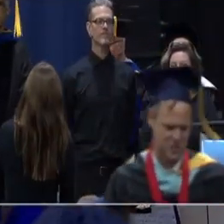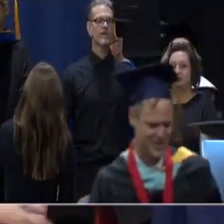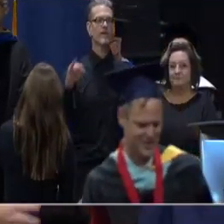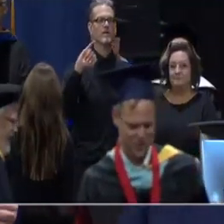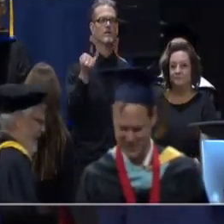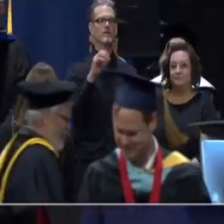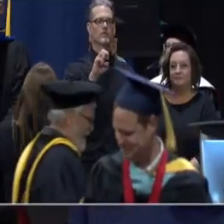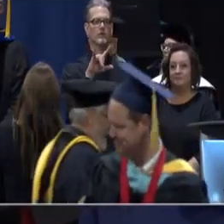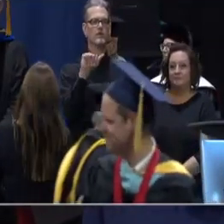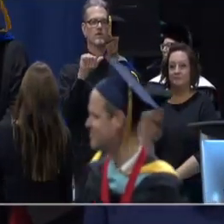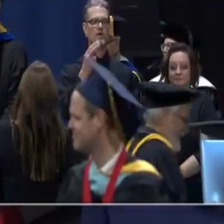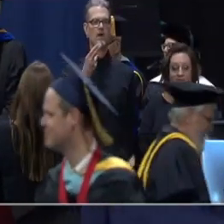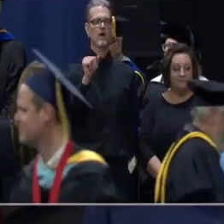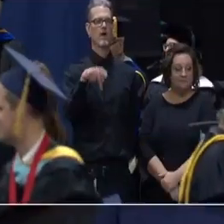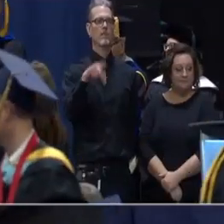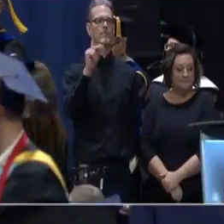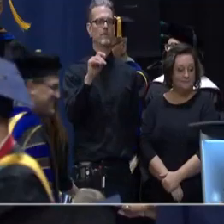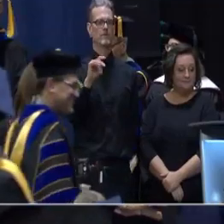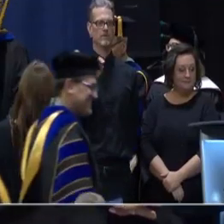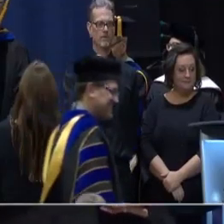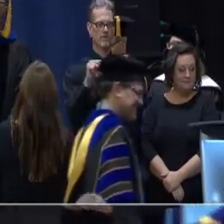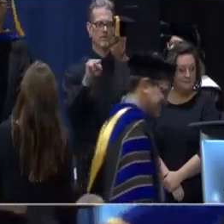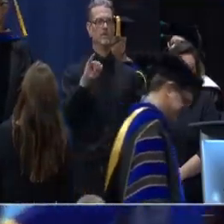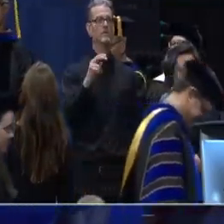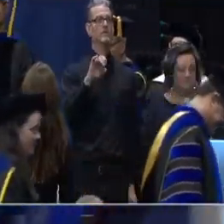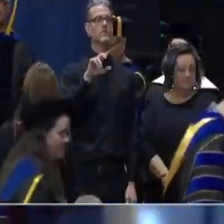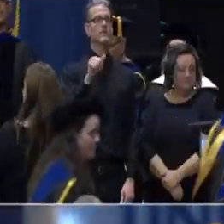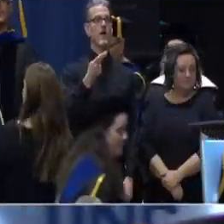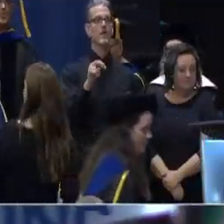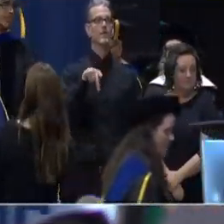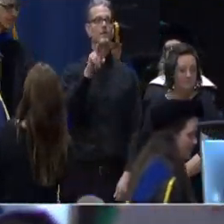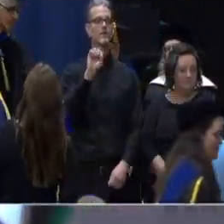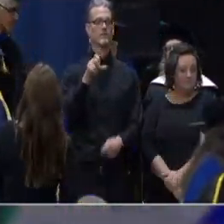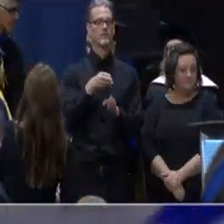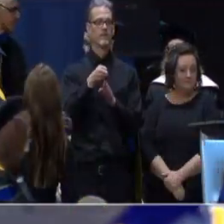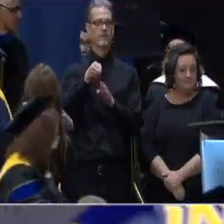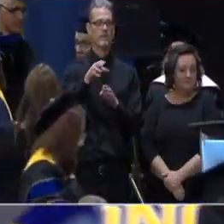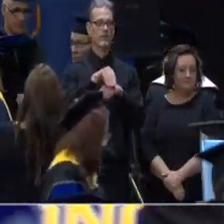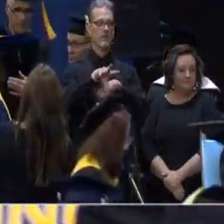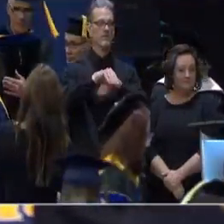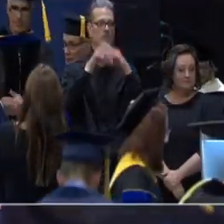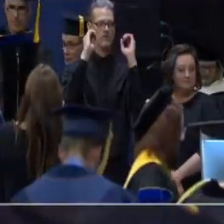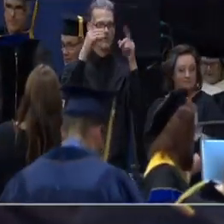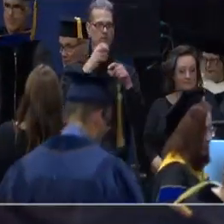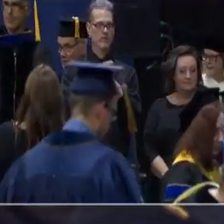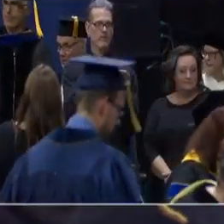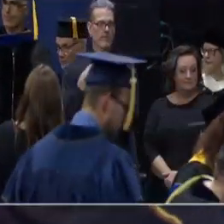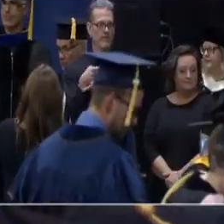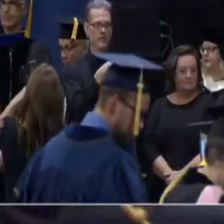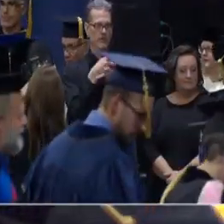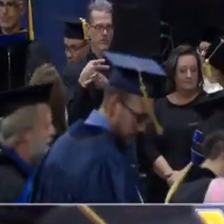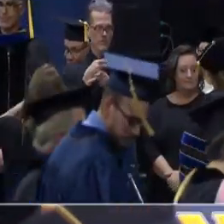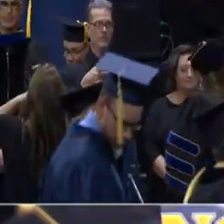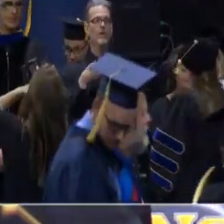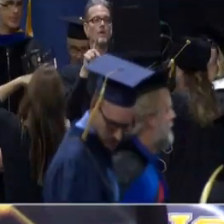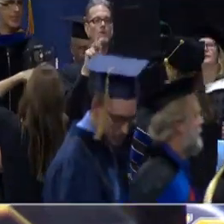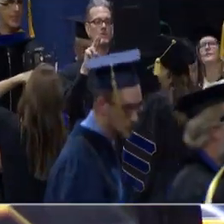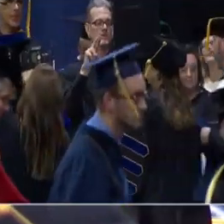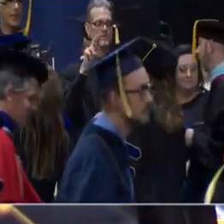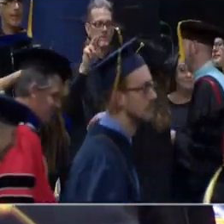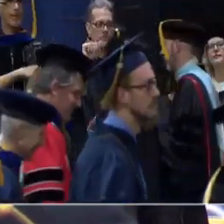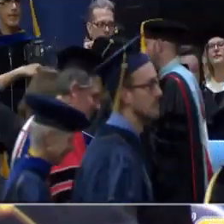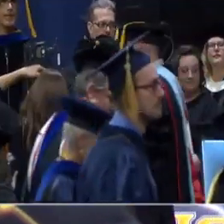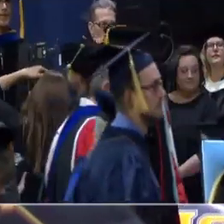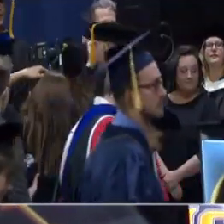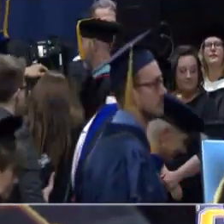Jessica Hopkins. Jessica Hopkins' major is Counselor Education and Supervision. Dr. Hopkins is